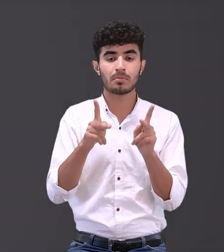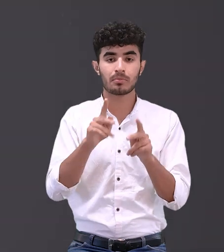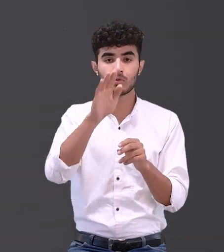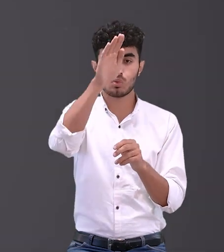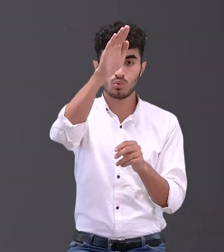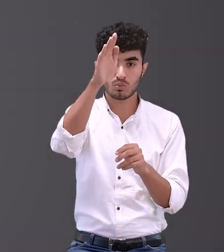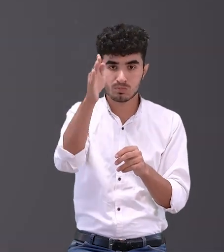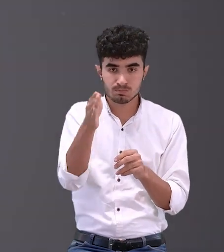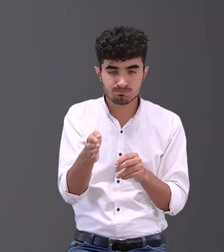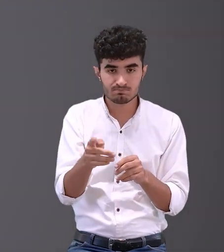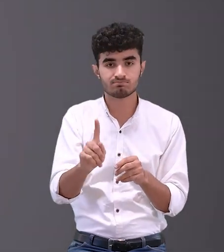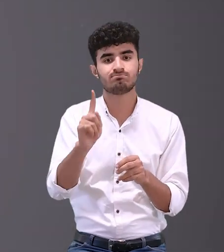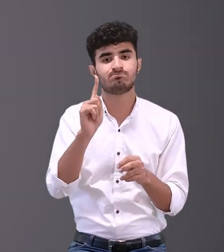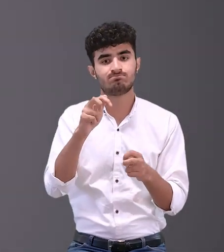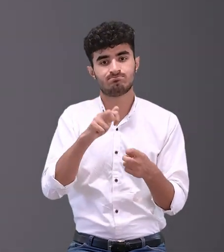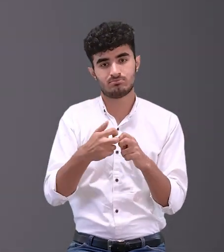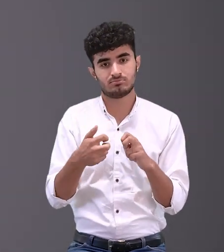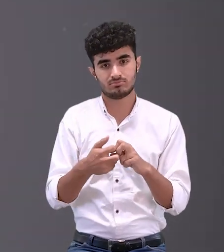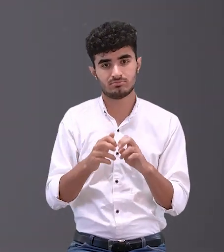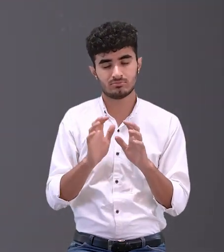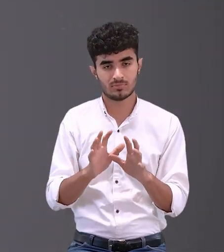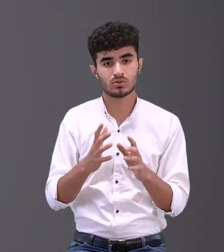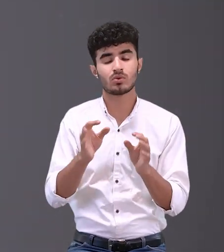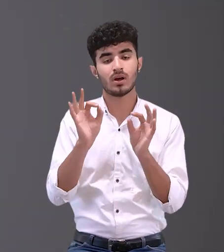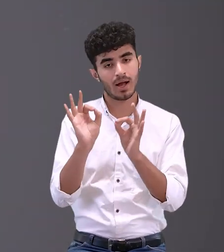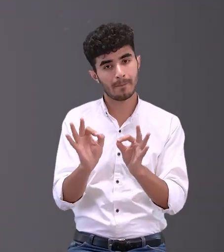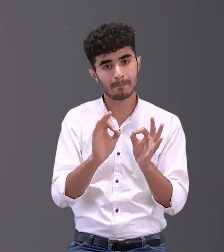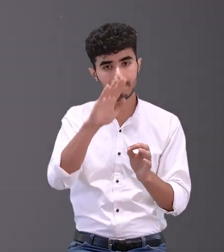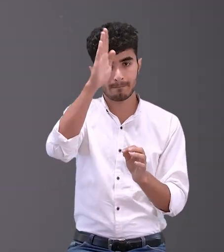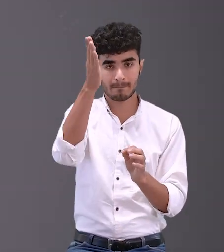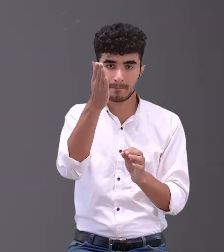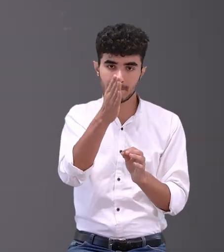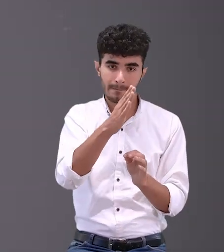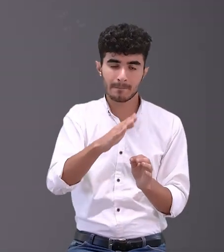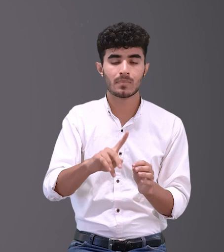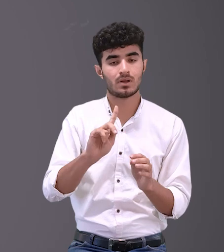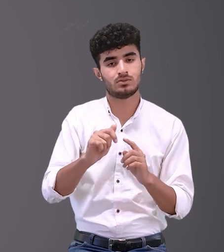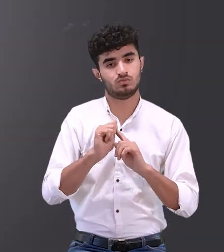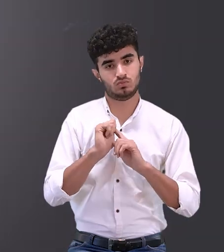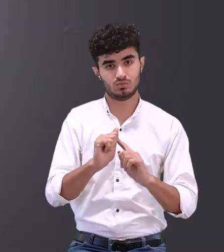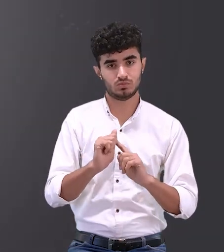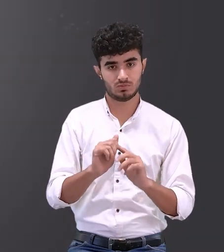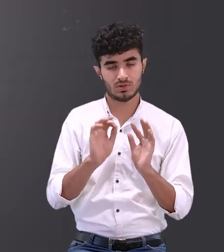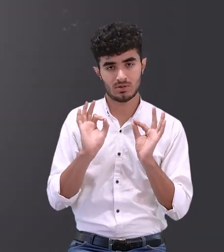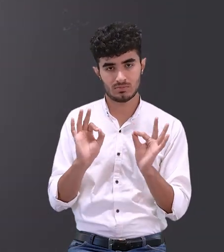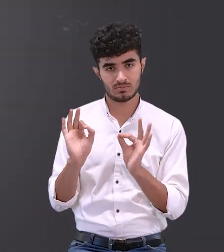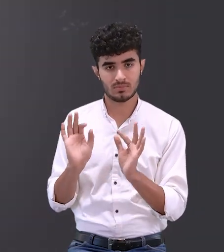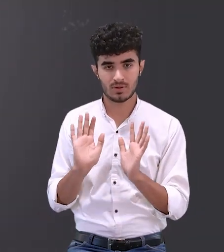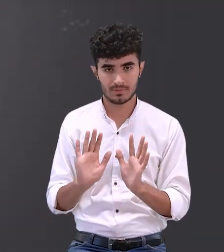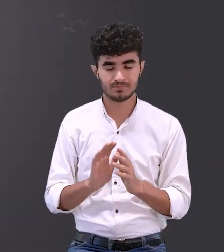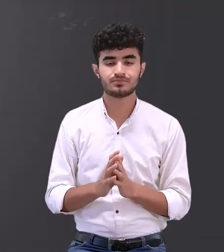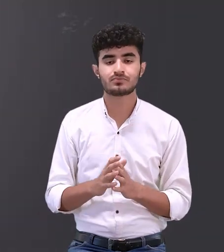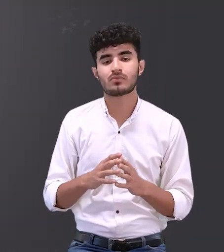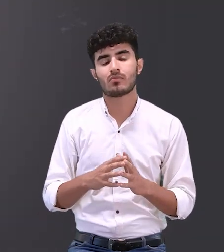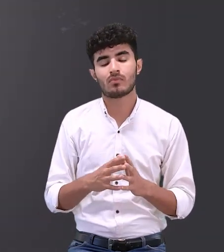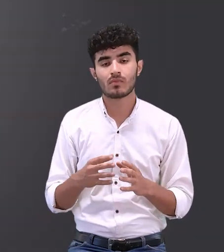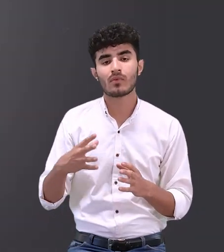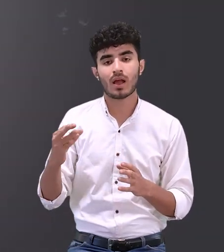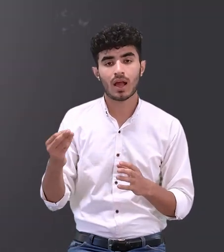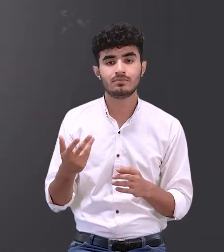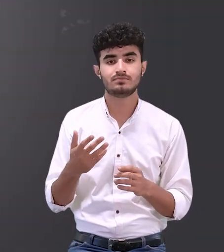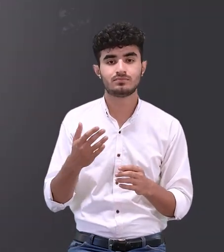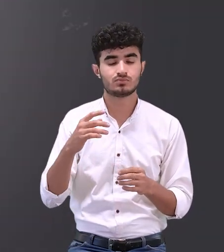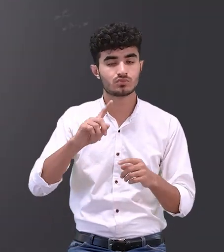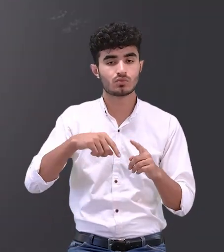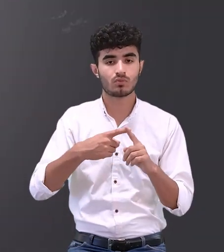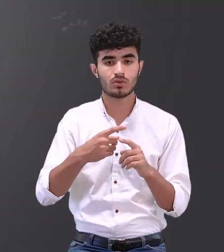So this curvature of the neck, which needs to be the way it is for healthy functioning of the neck and everything,